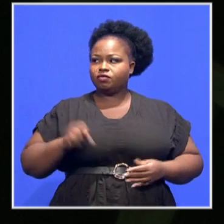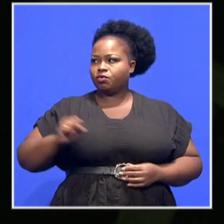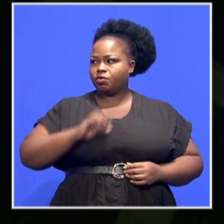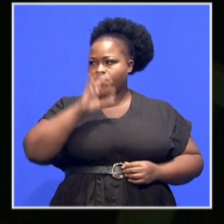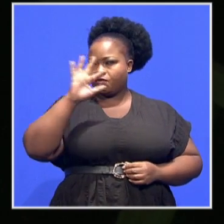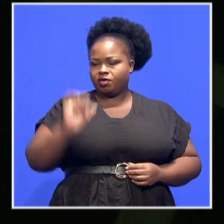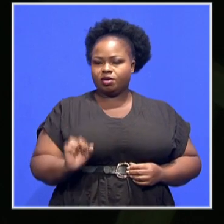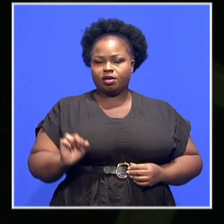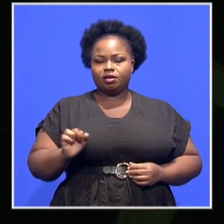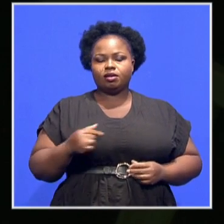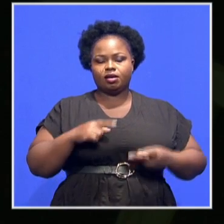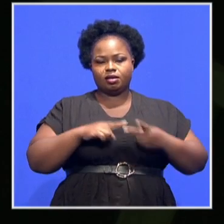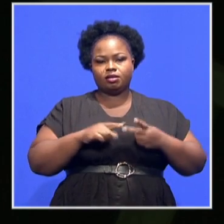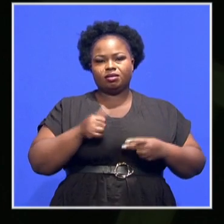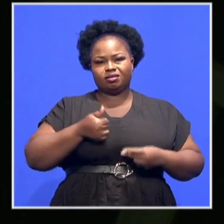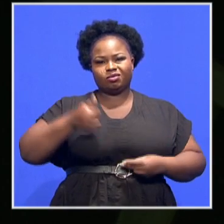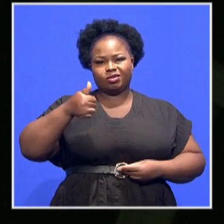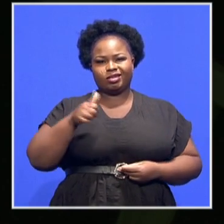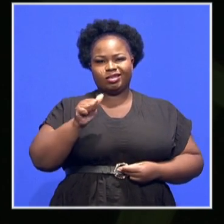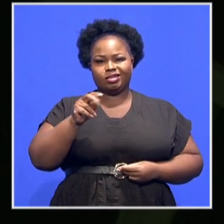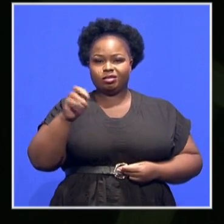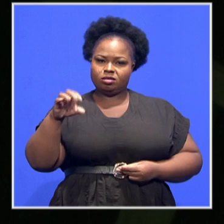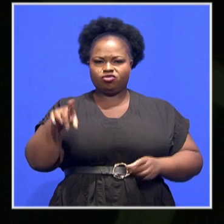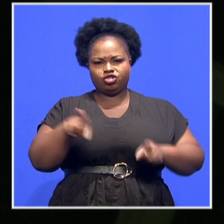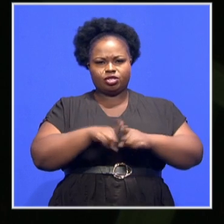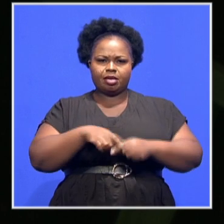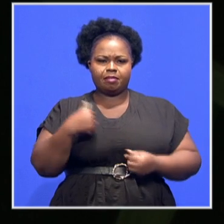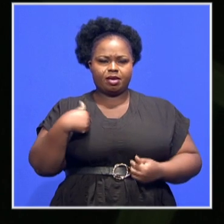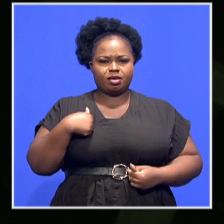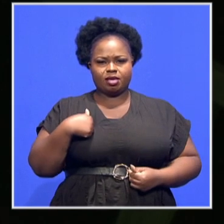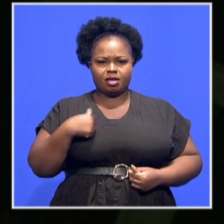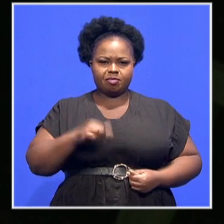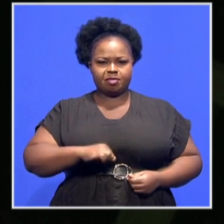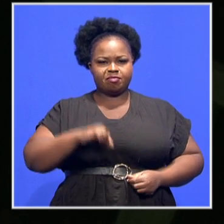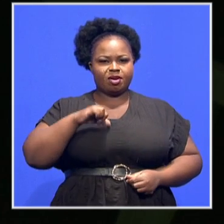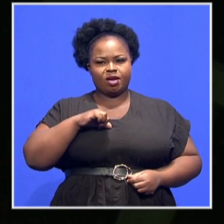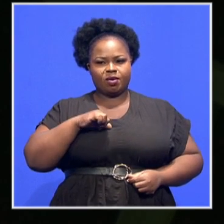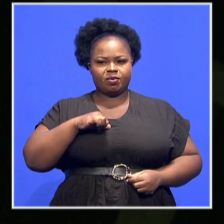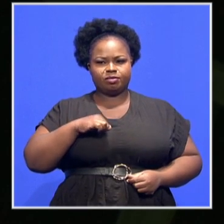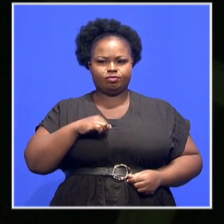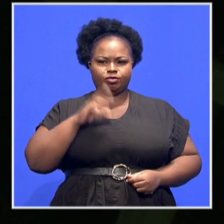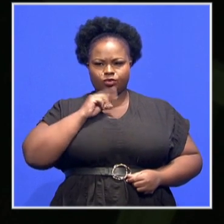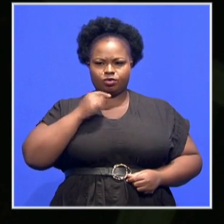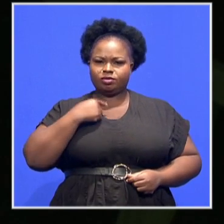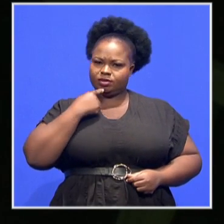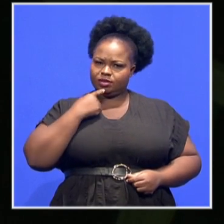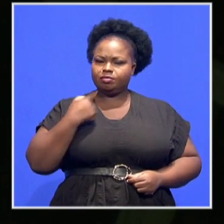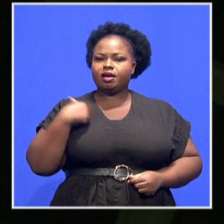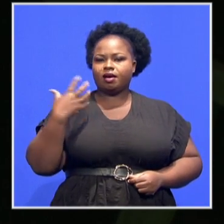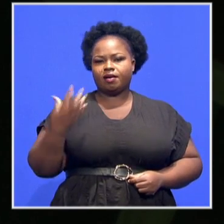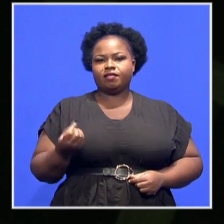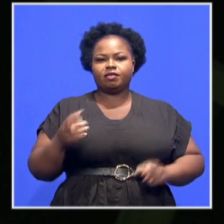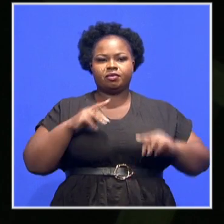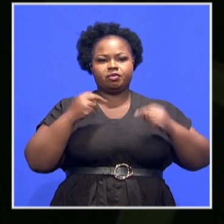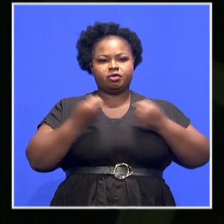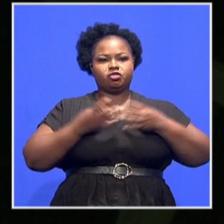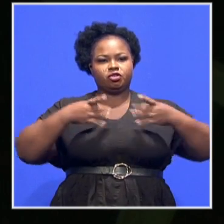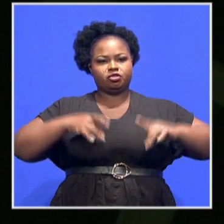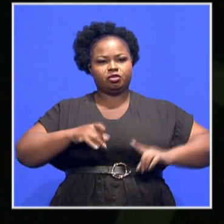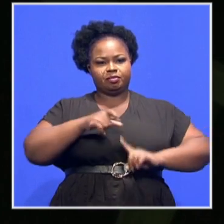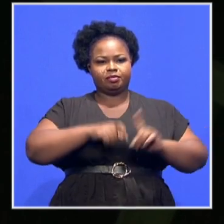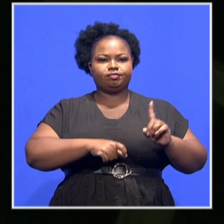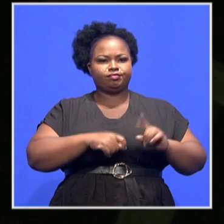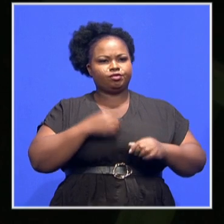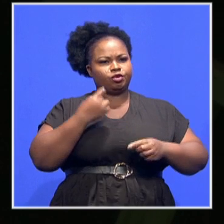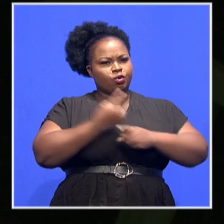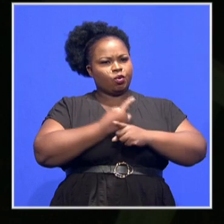president of the governing party. So I can too be boastful that I have a national chairperson who always